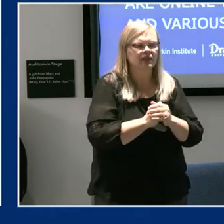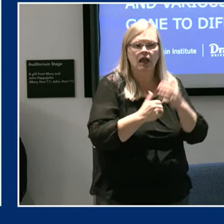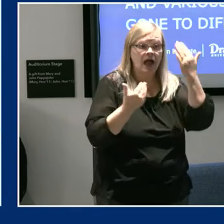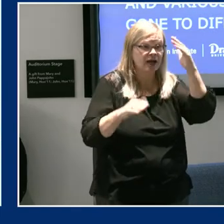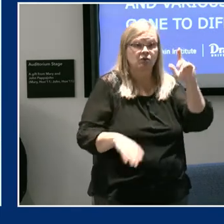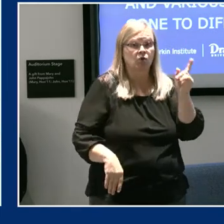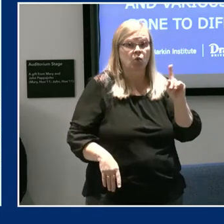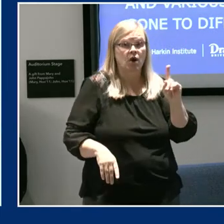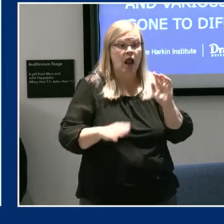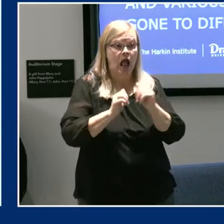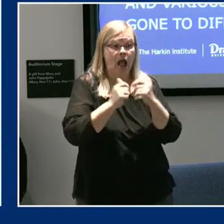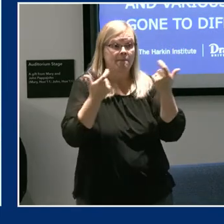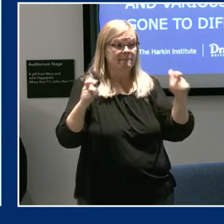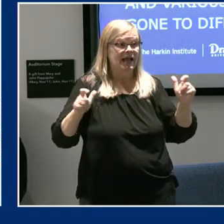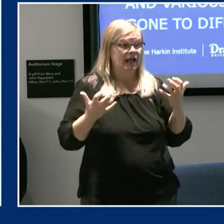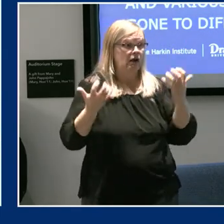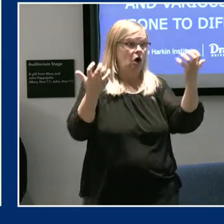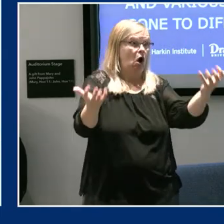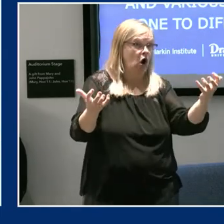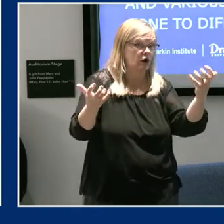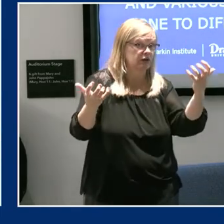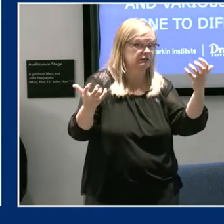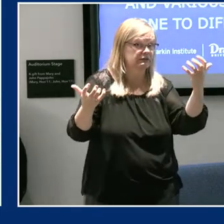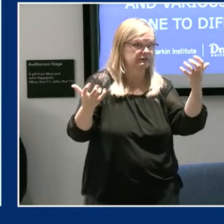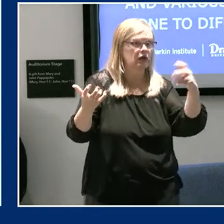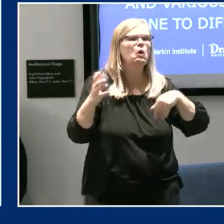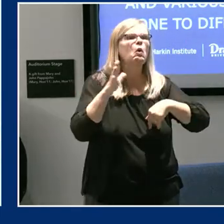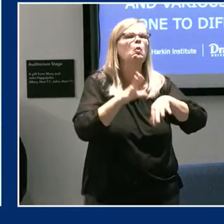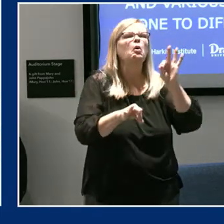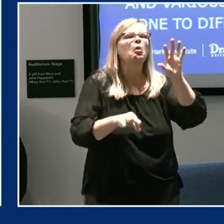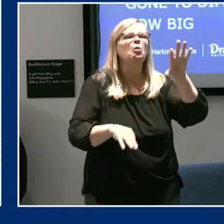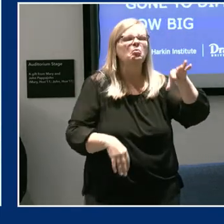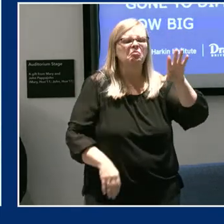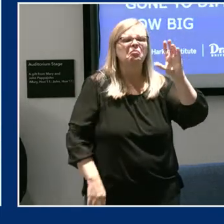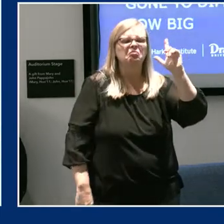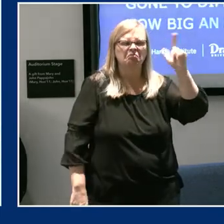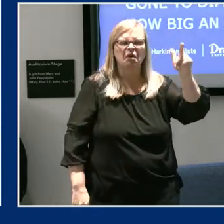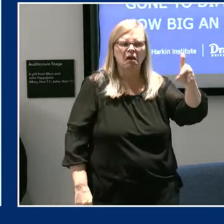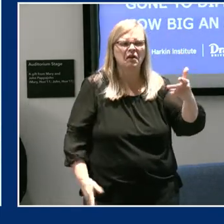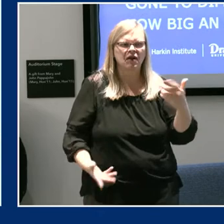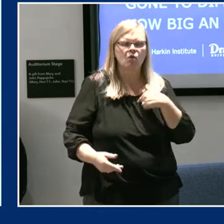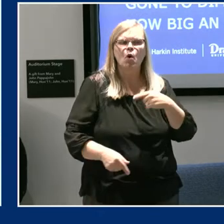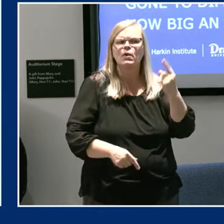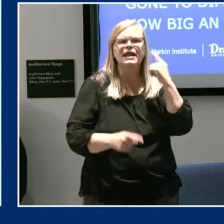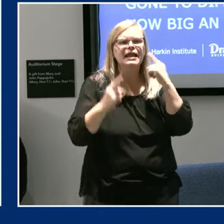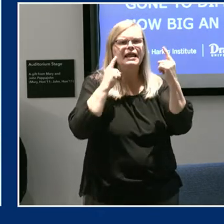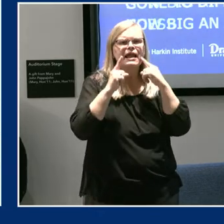idea just how big an audience there is out there, but I guess we'll find out when we hear back